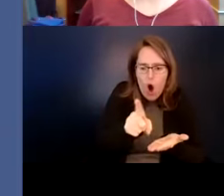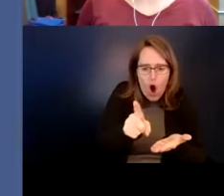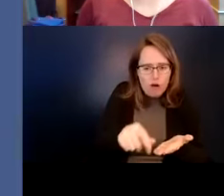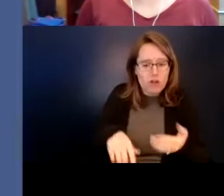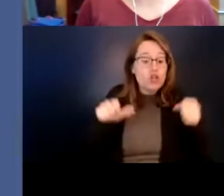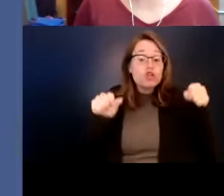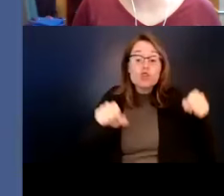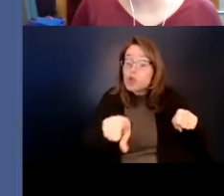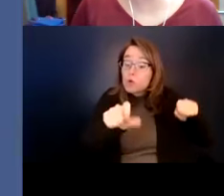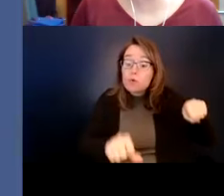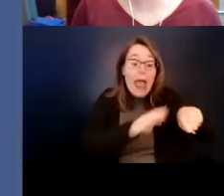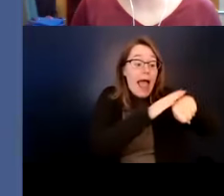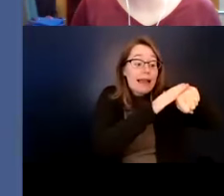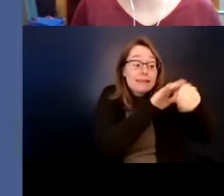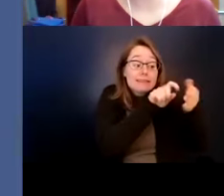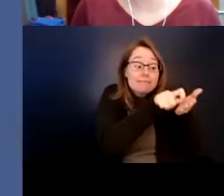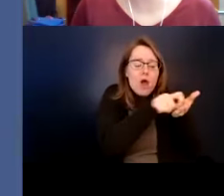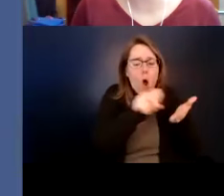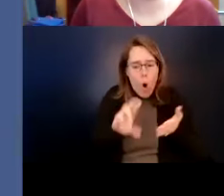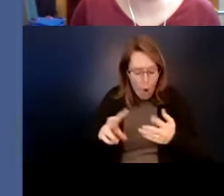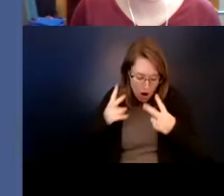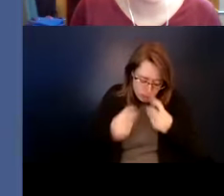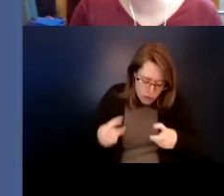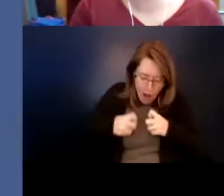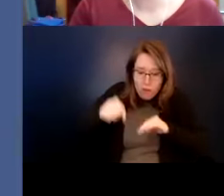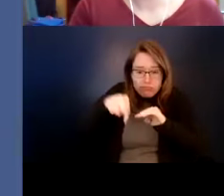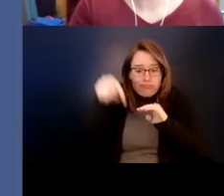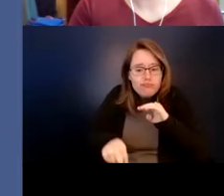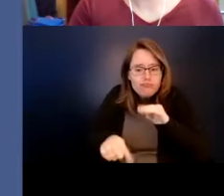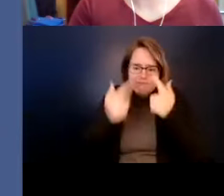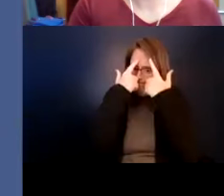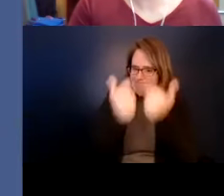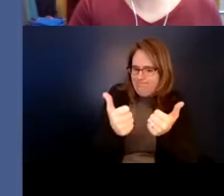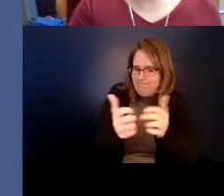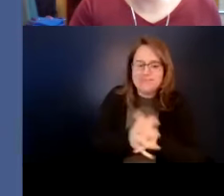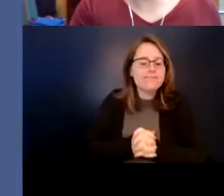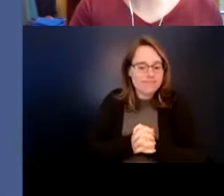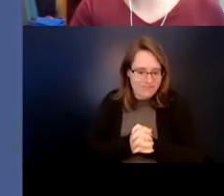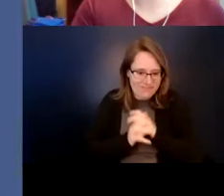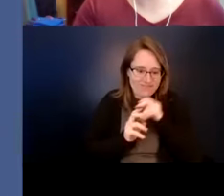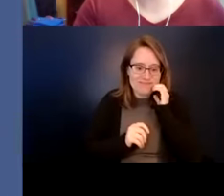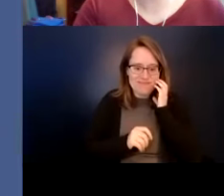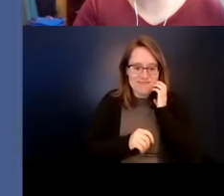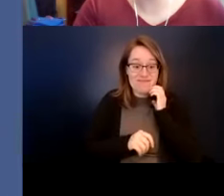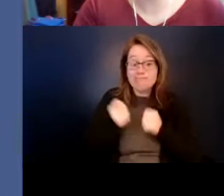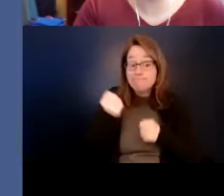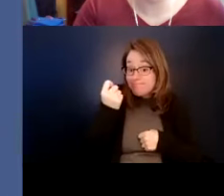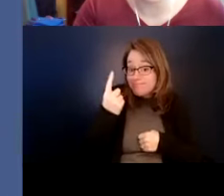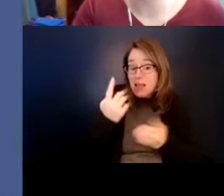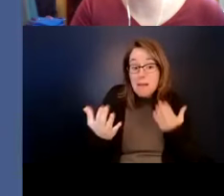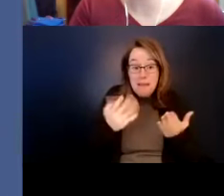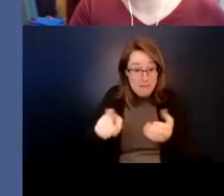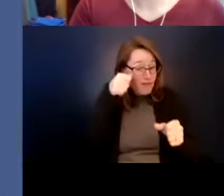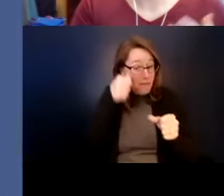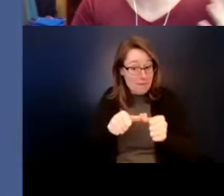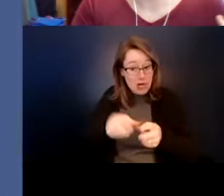level or as deeply as you want. It's all a matter of what you're comfortable with. But still, you might recall some difficult